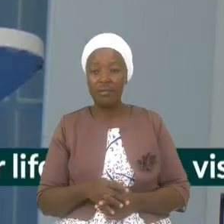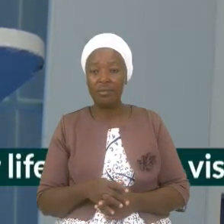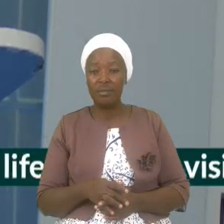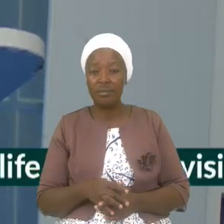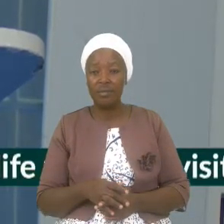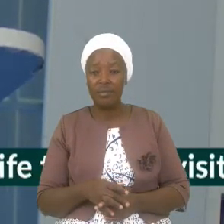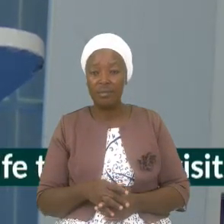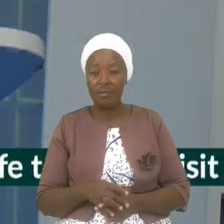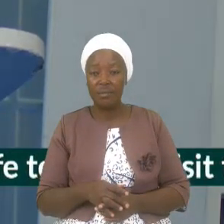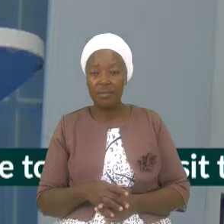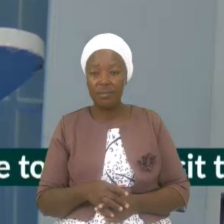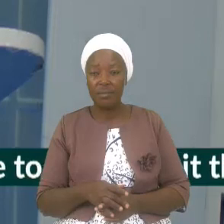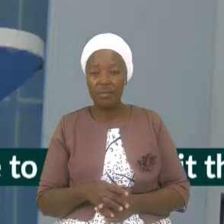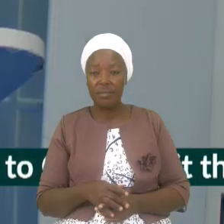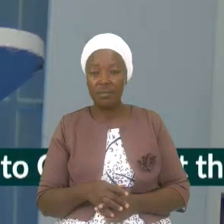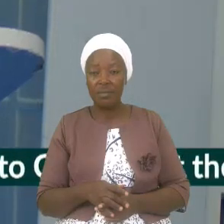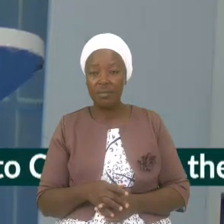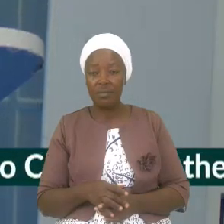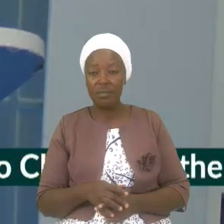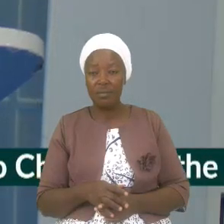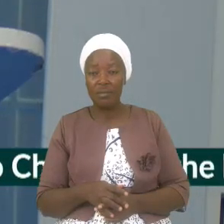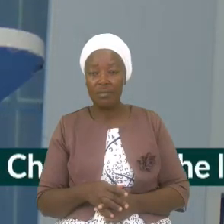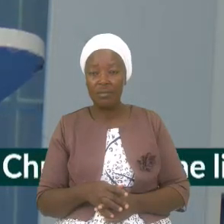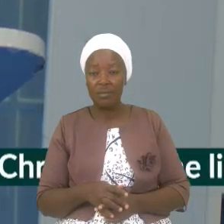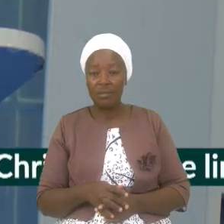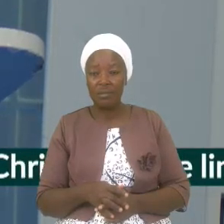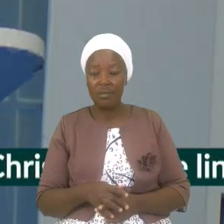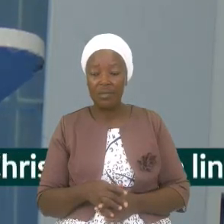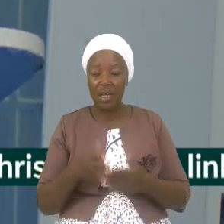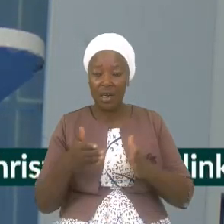Let's be fast at it, but let's be thorough about it as well.